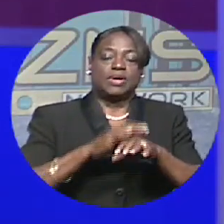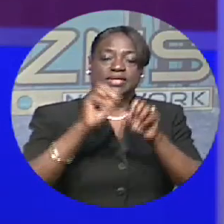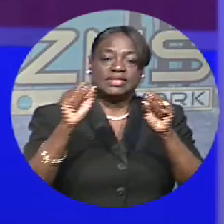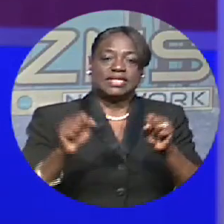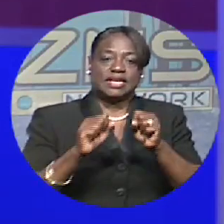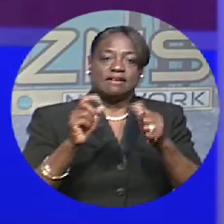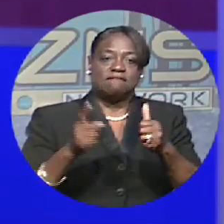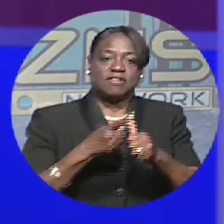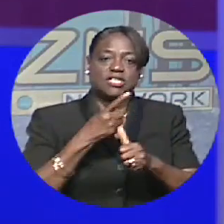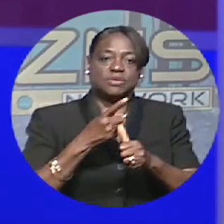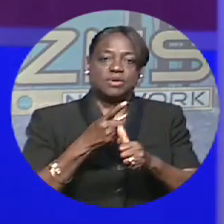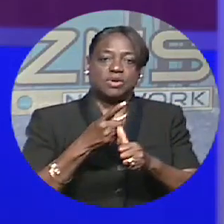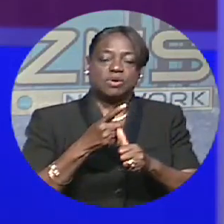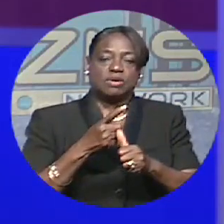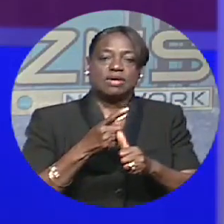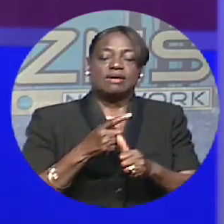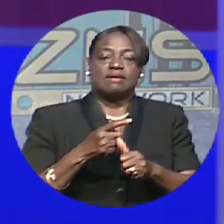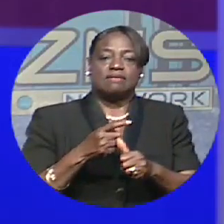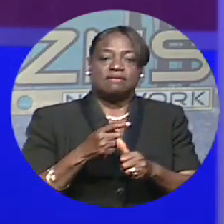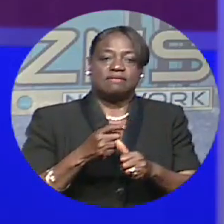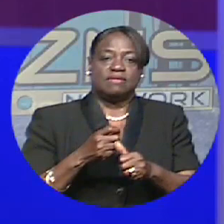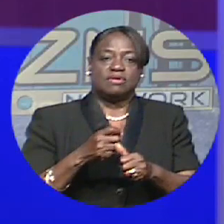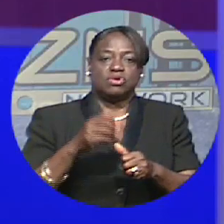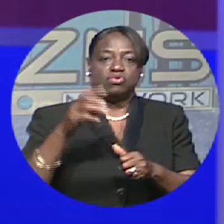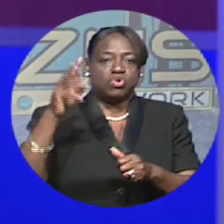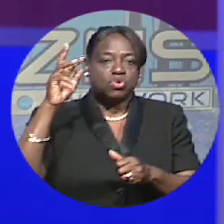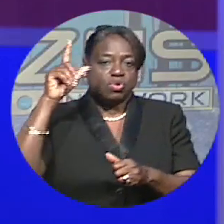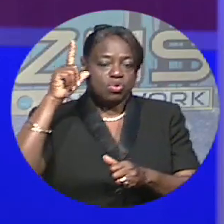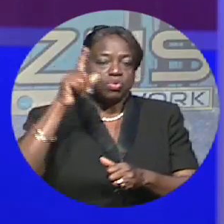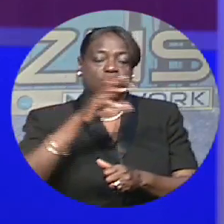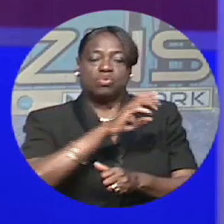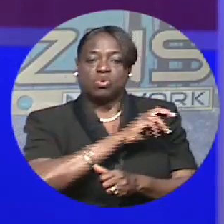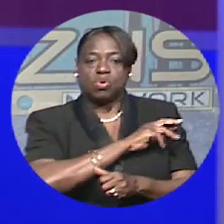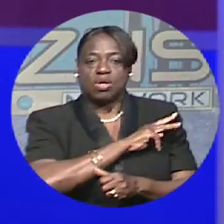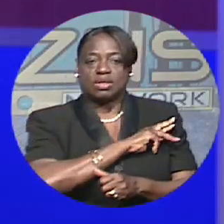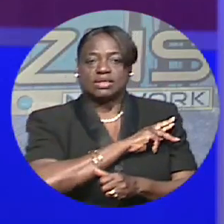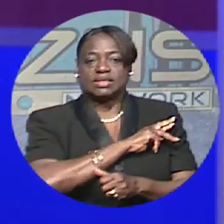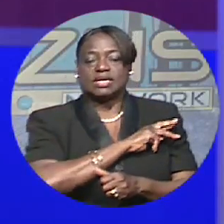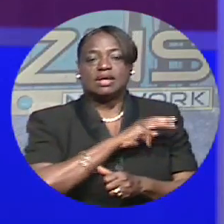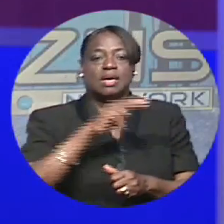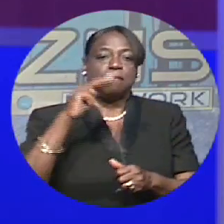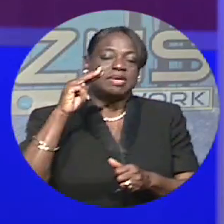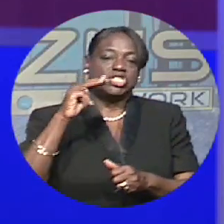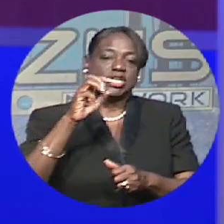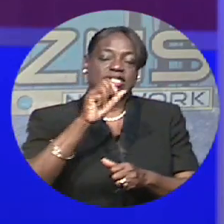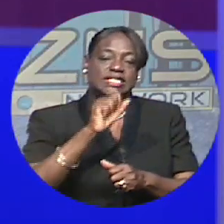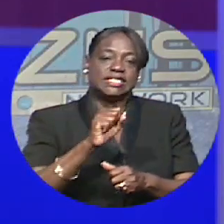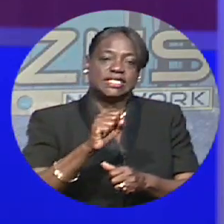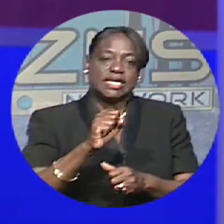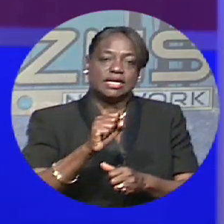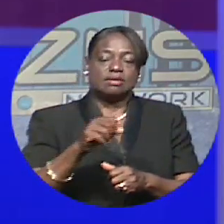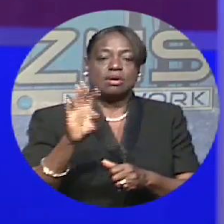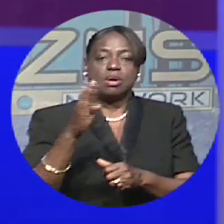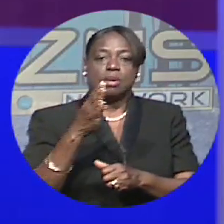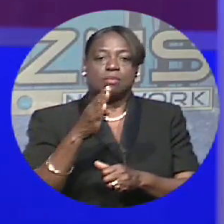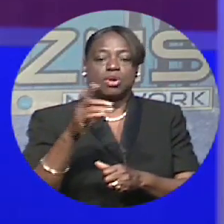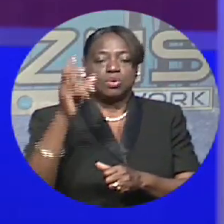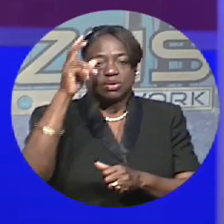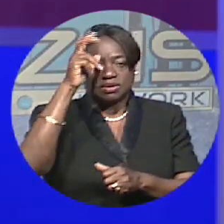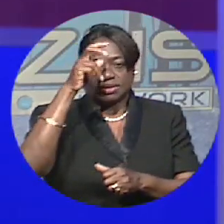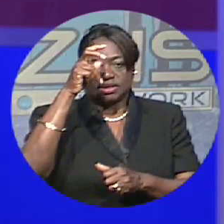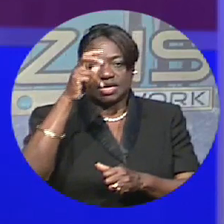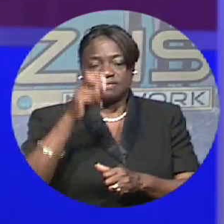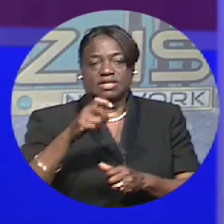p.m. will showcase Bahamian Lurals Tum Tum Nairn and the Michigan State Spartans up against the Duke Blue Devils, with the winner moving on